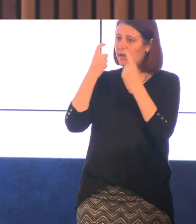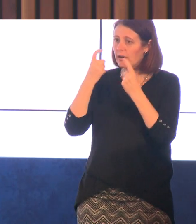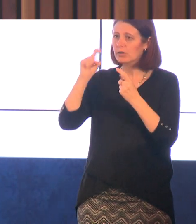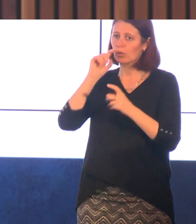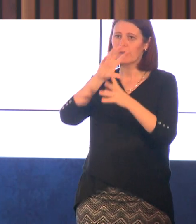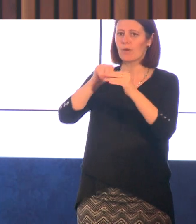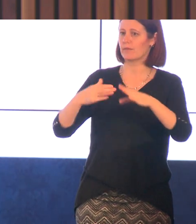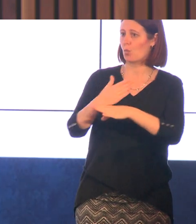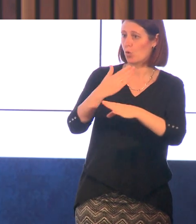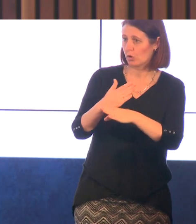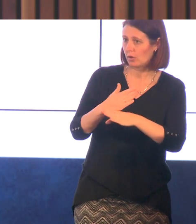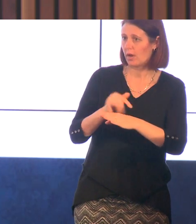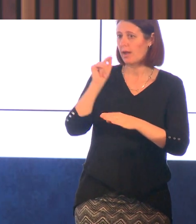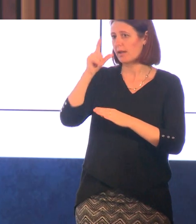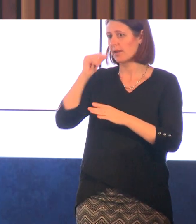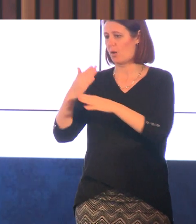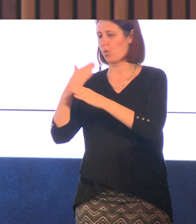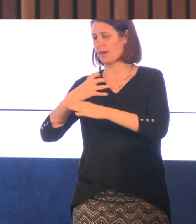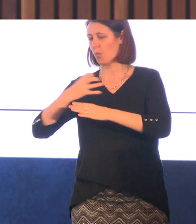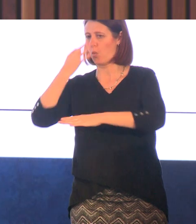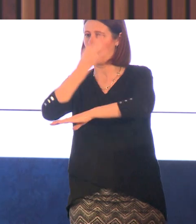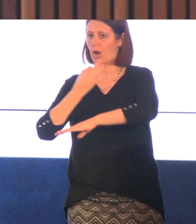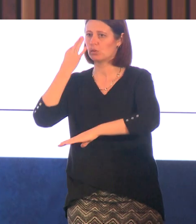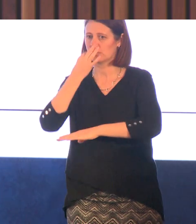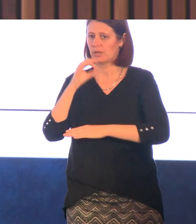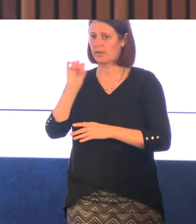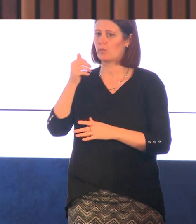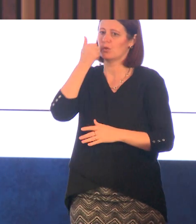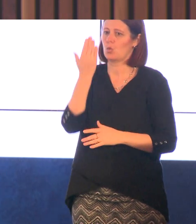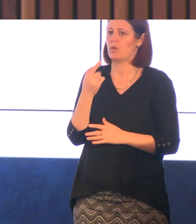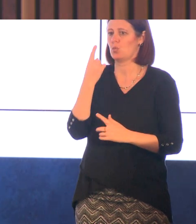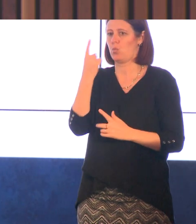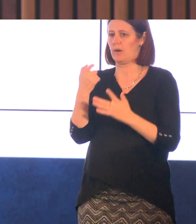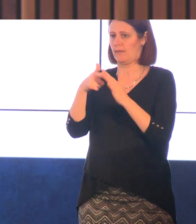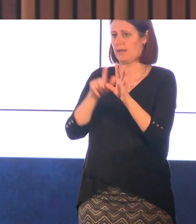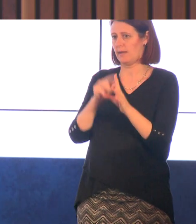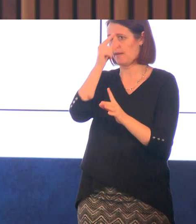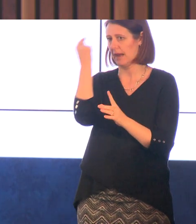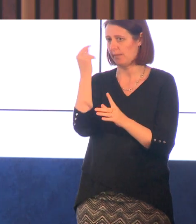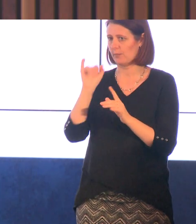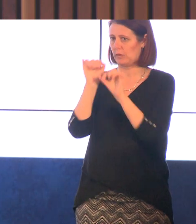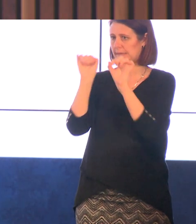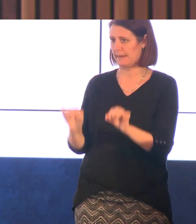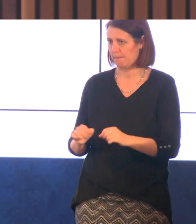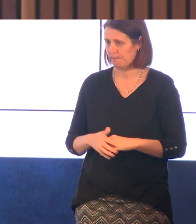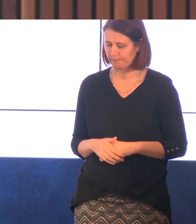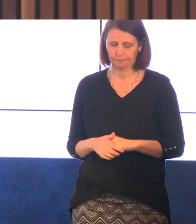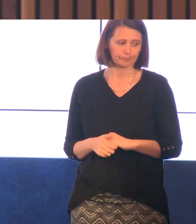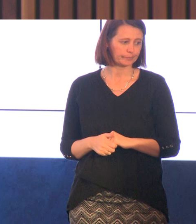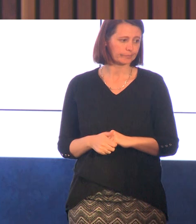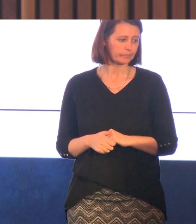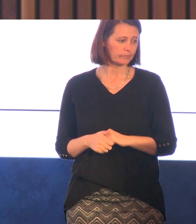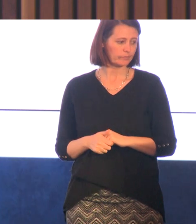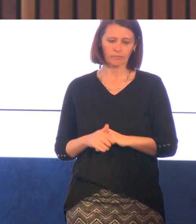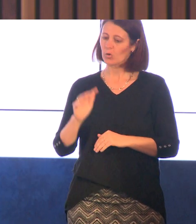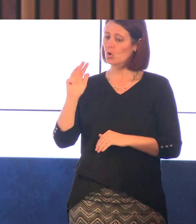workforce or able to work longer hours, which was always one of the key intentions of the scheme.